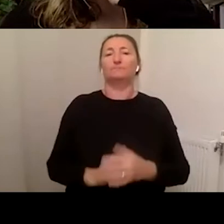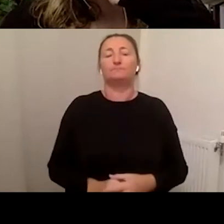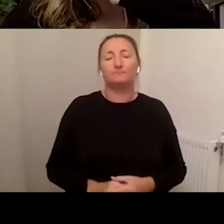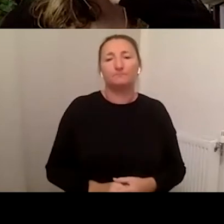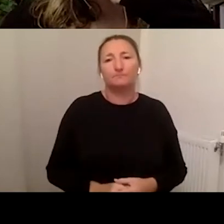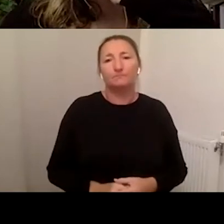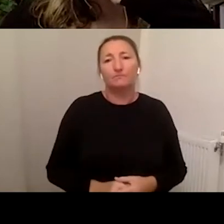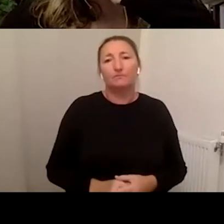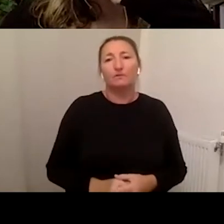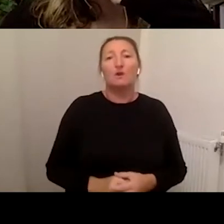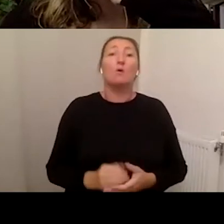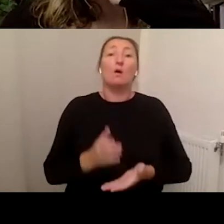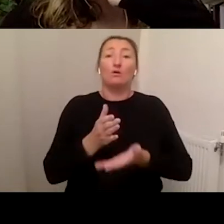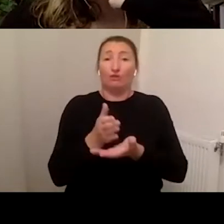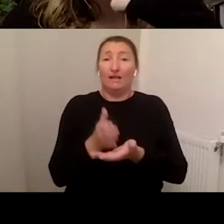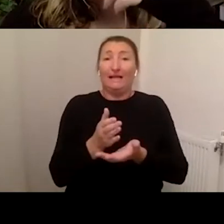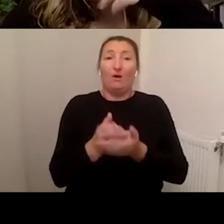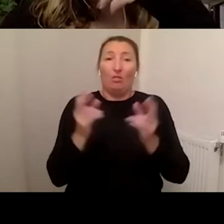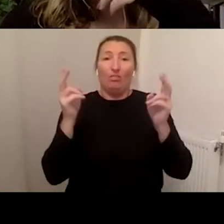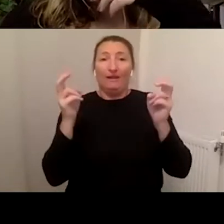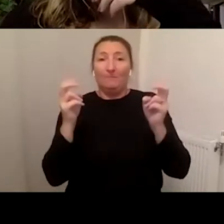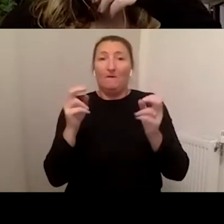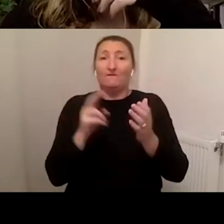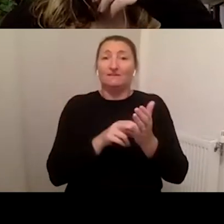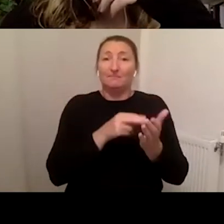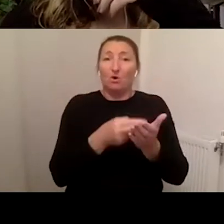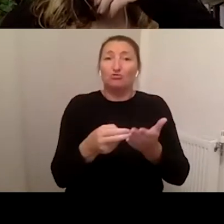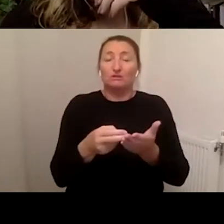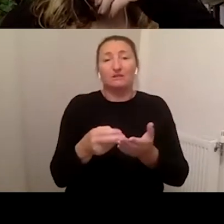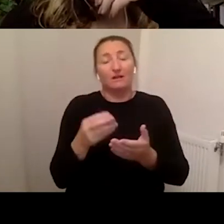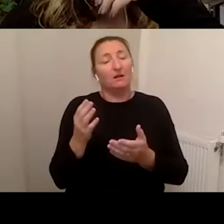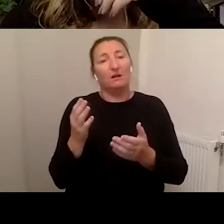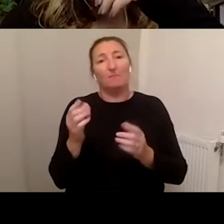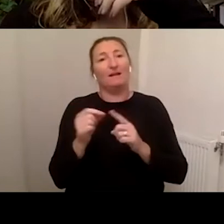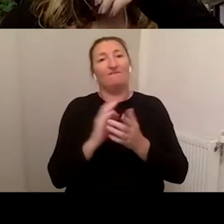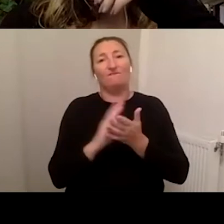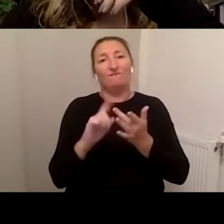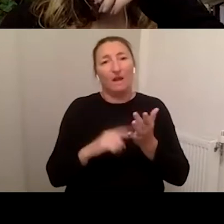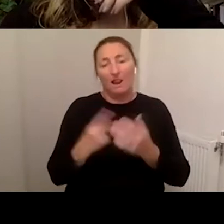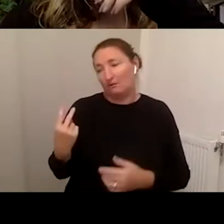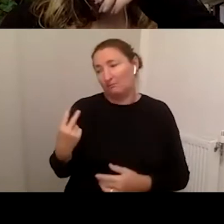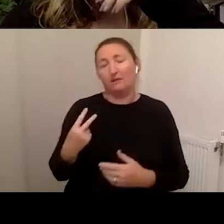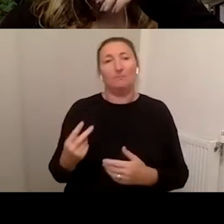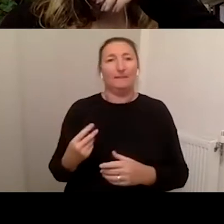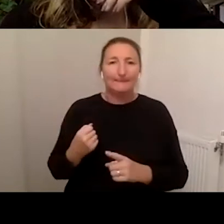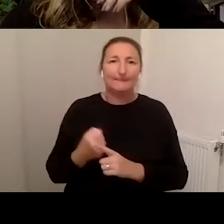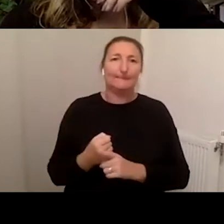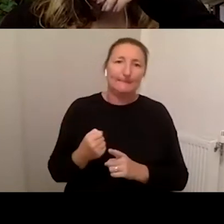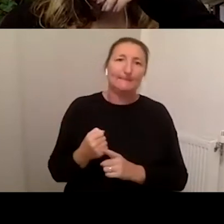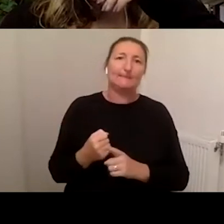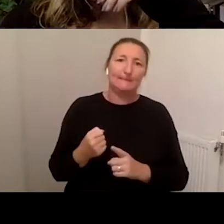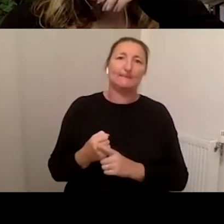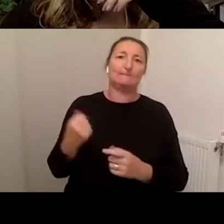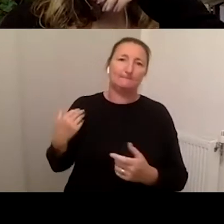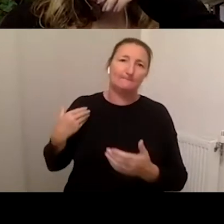that's, I think it is relevant. Yeah, Phil Johnson and I have been plugging away at this since 2016. But we